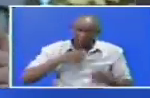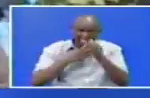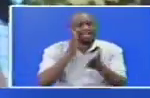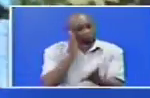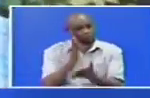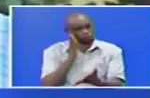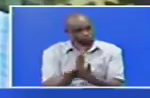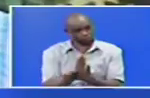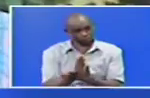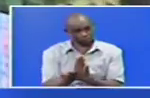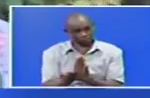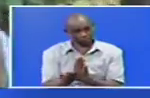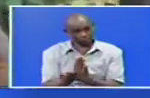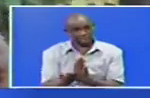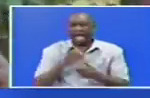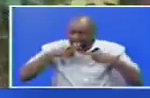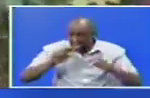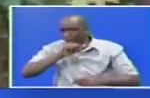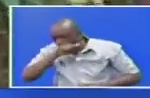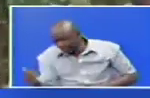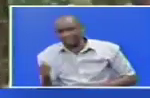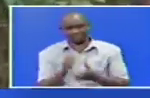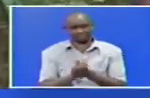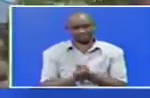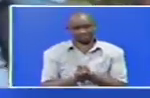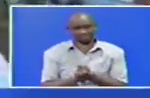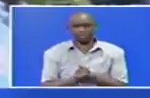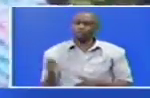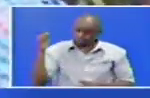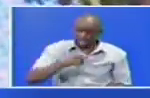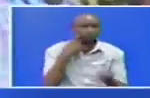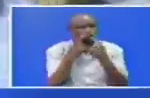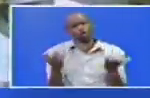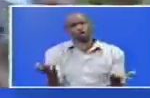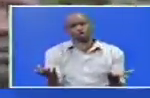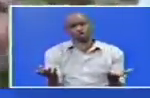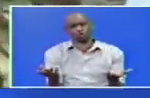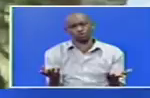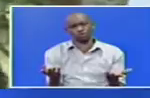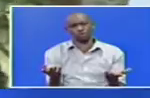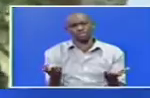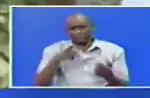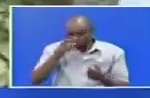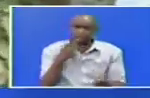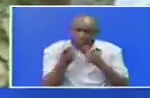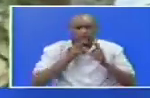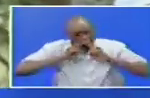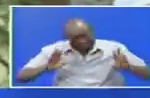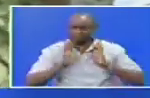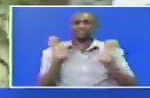kiongozi, ruhusu wenzako waongee. Wafanye mkutano wao kwa